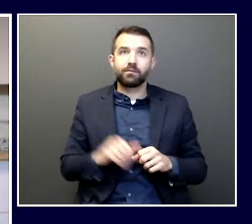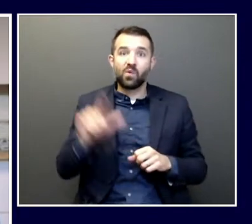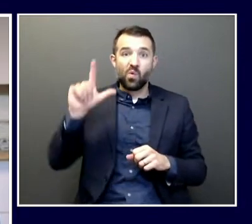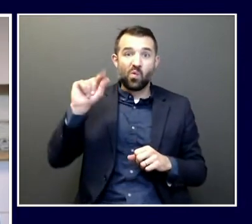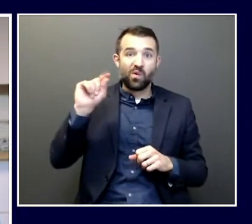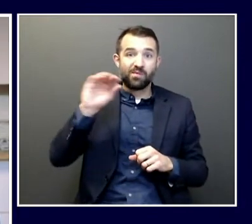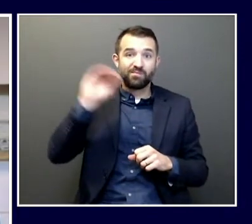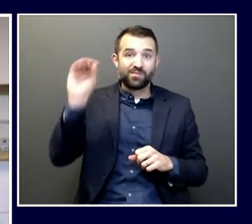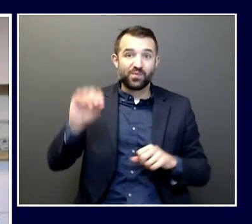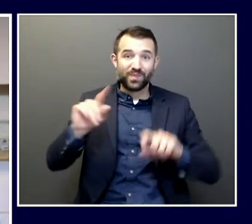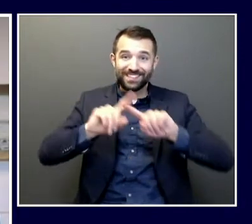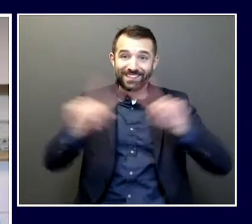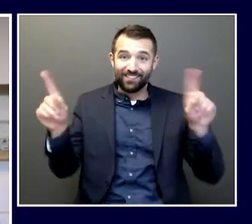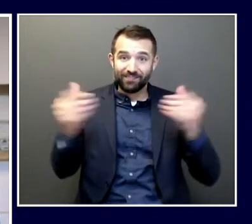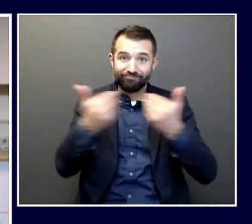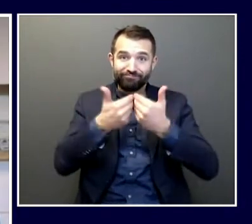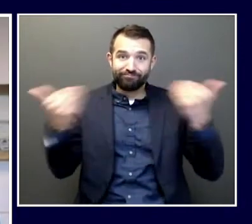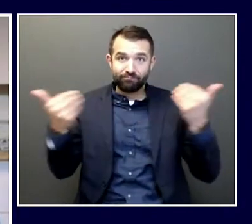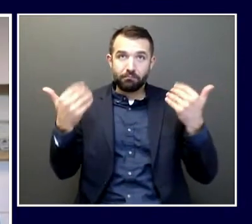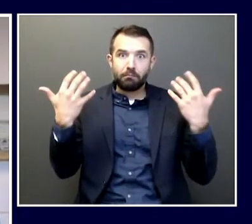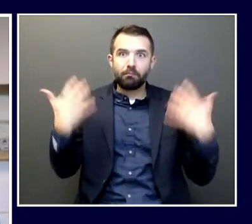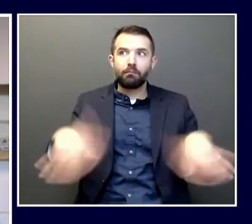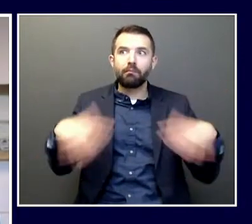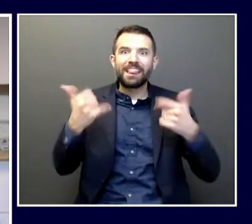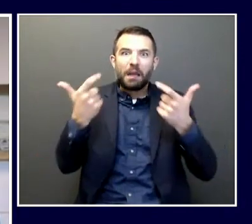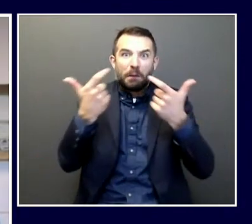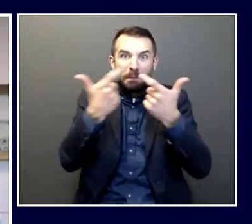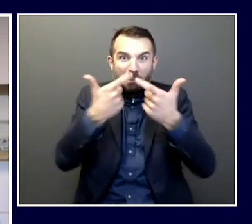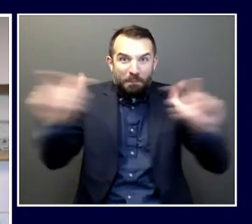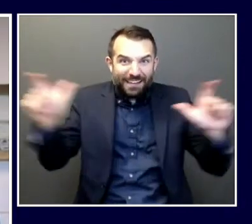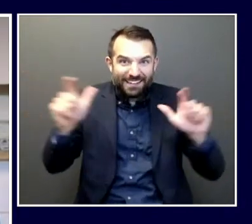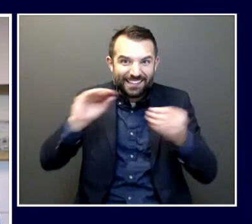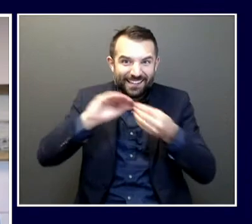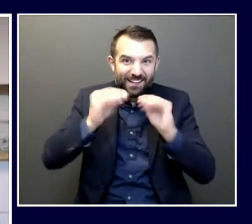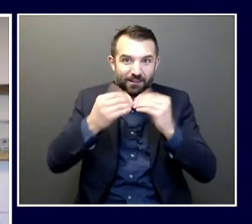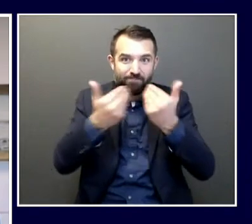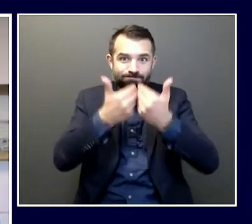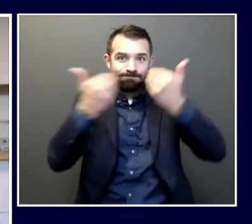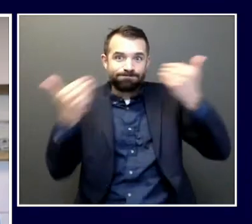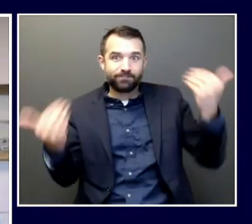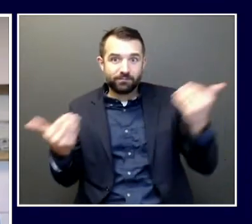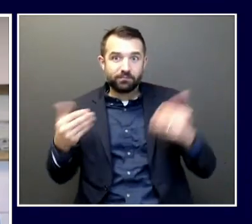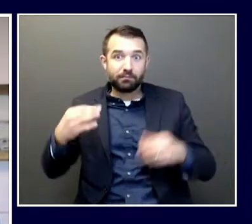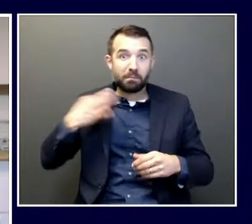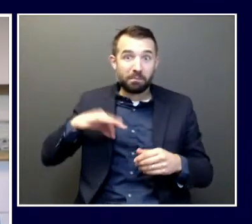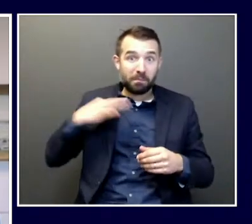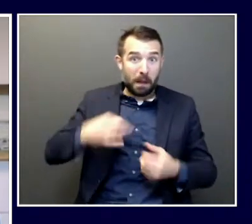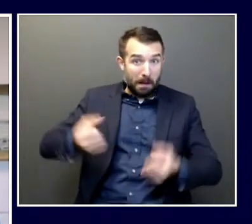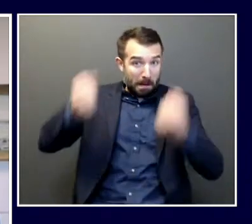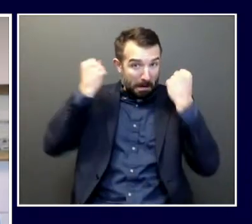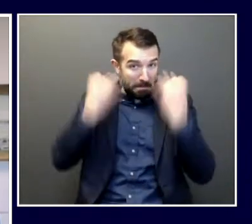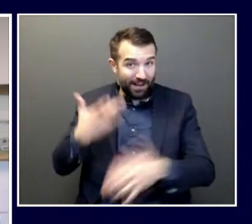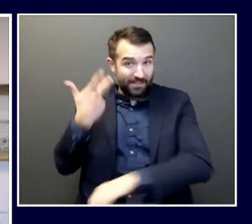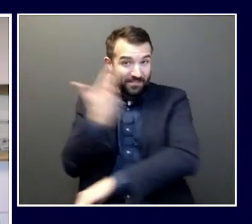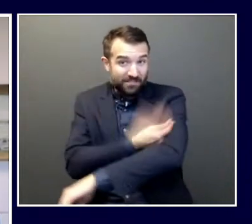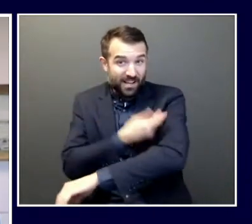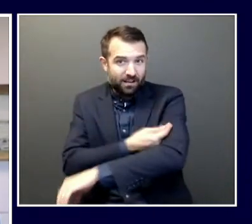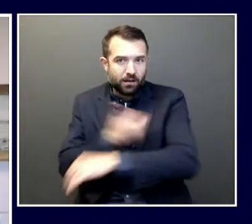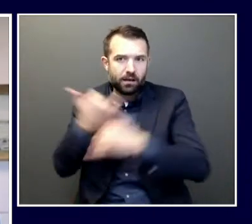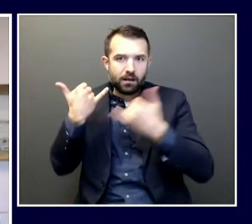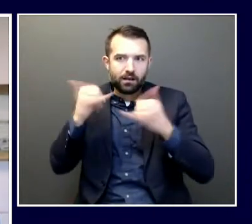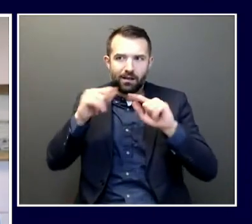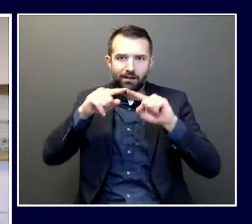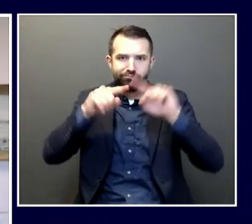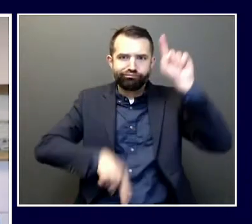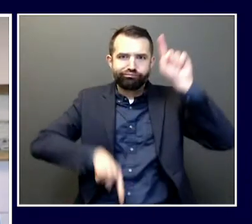that's significant. Even in a highly vaccinated state like ours, what that means is that there are still